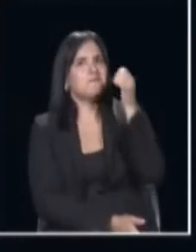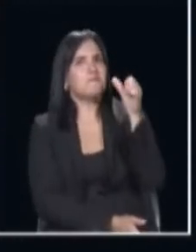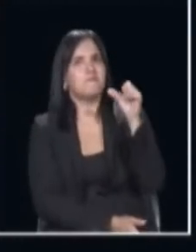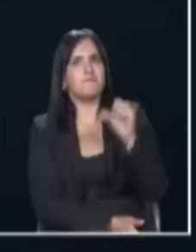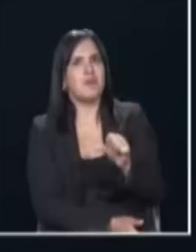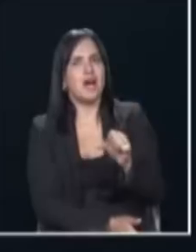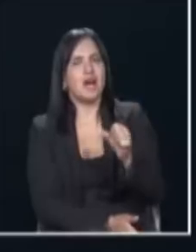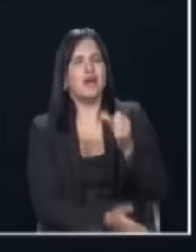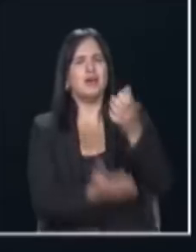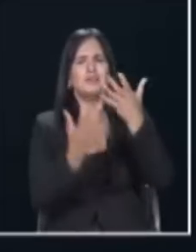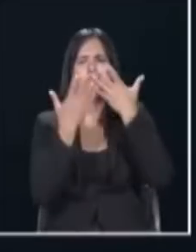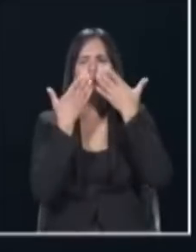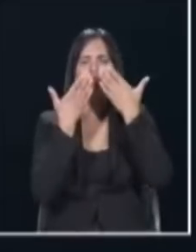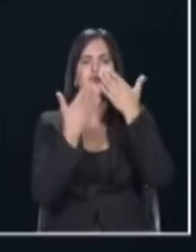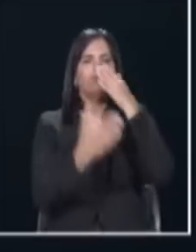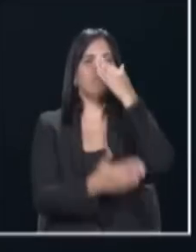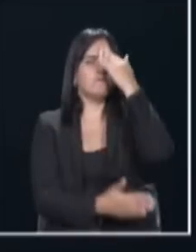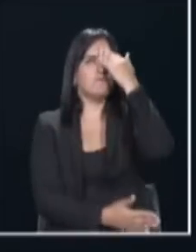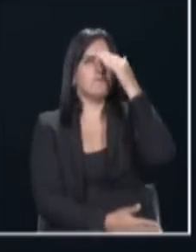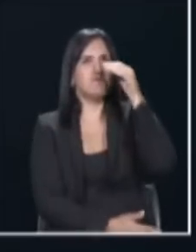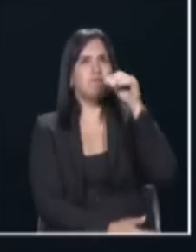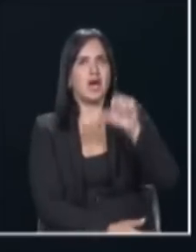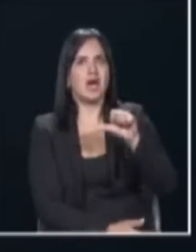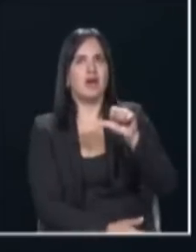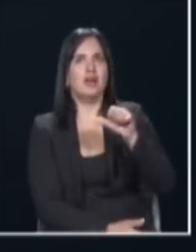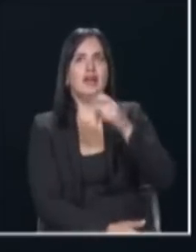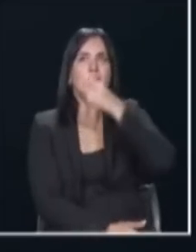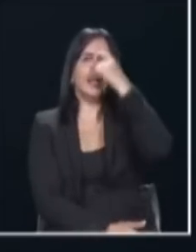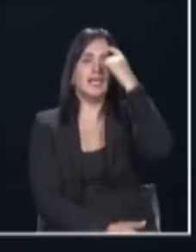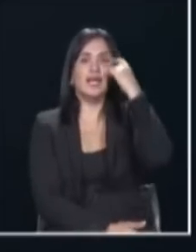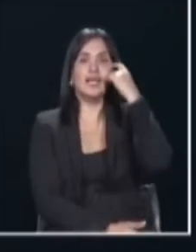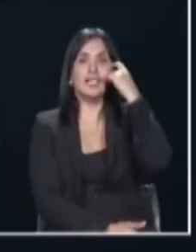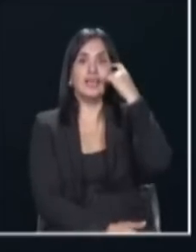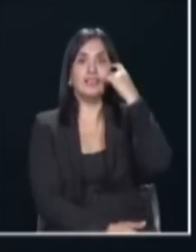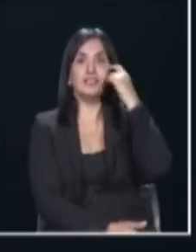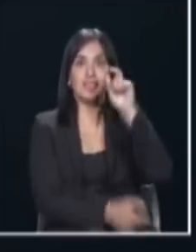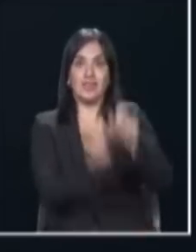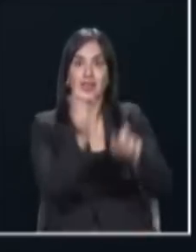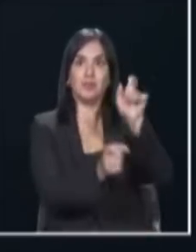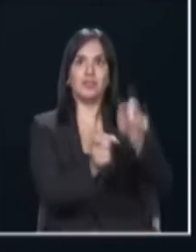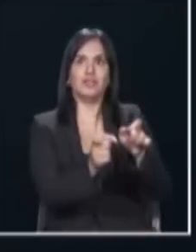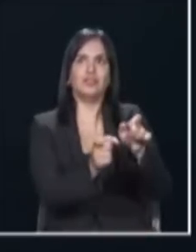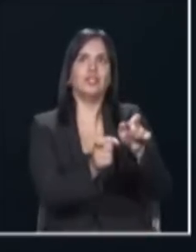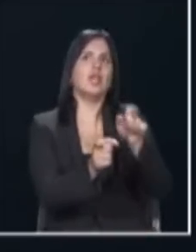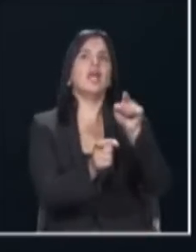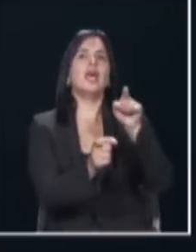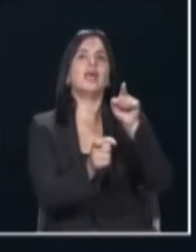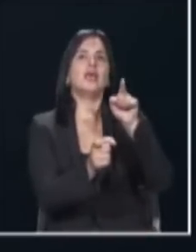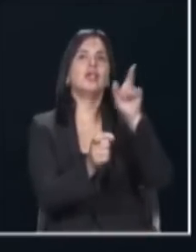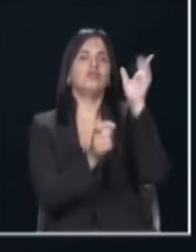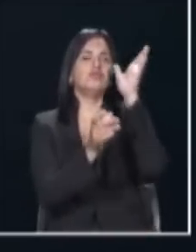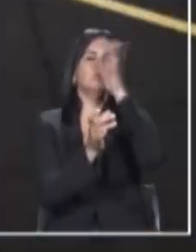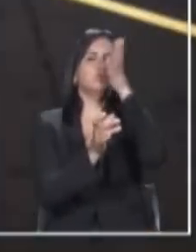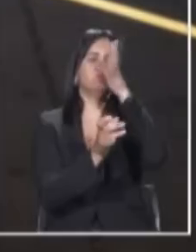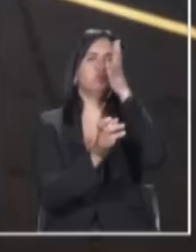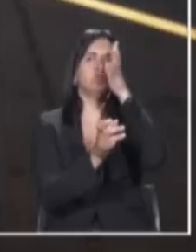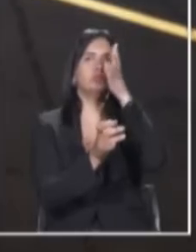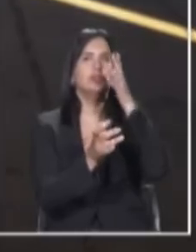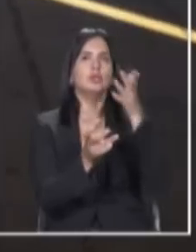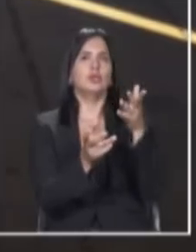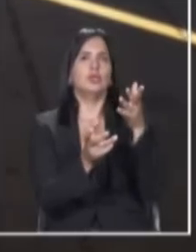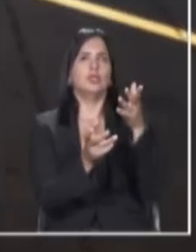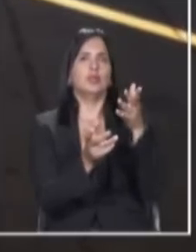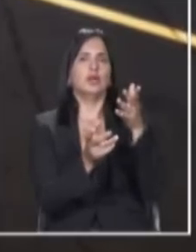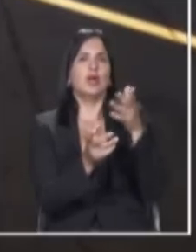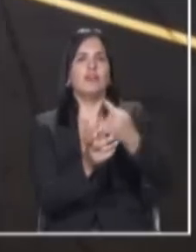in London in the 1840s that there was a popular belief that the smoke would cause the city to become uninhabitable that's actually one of the reasons that